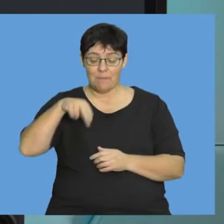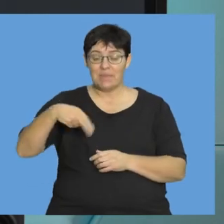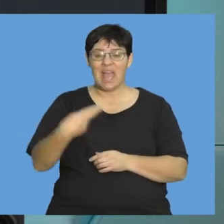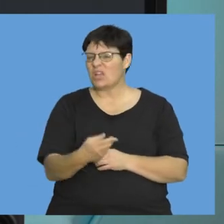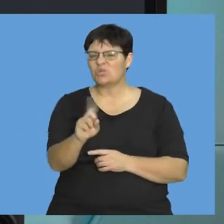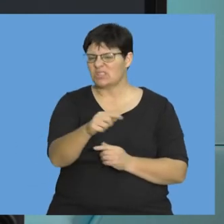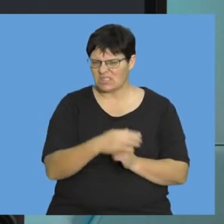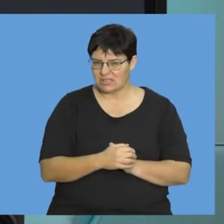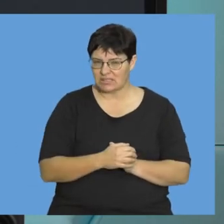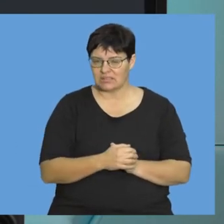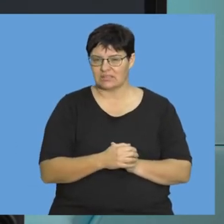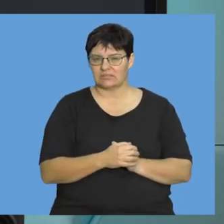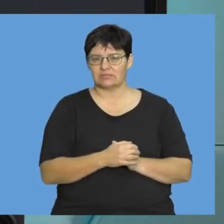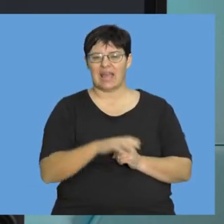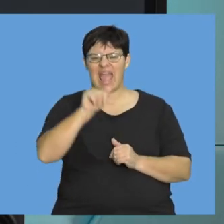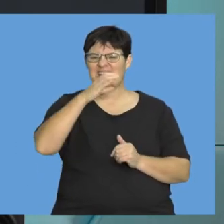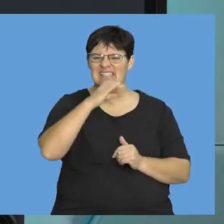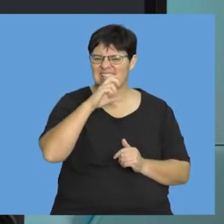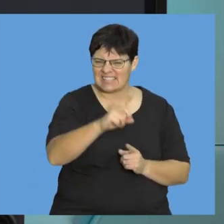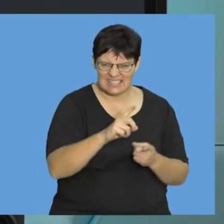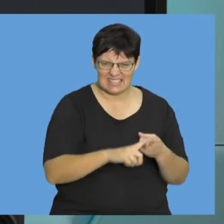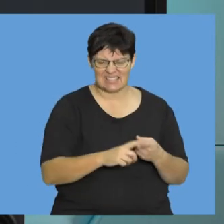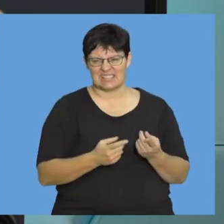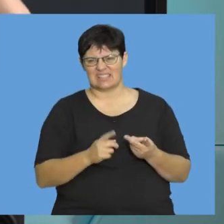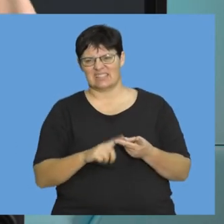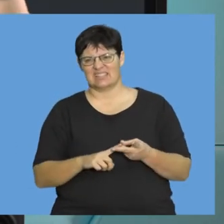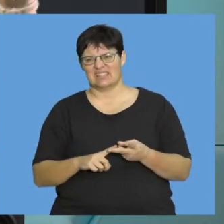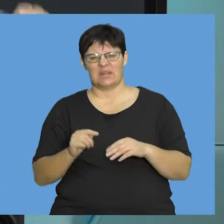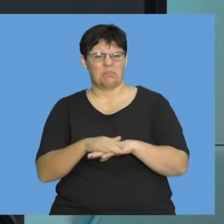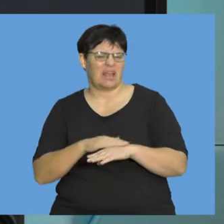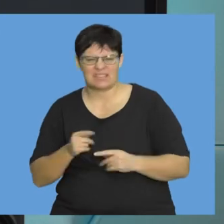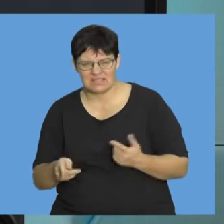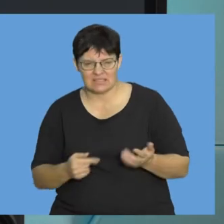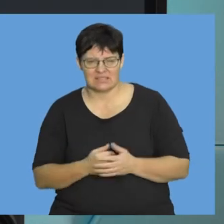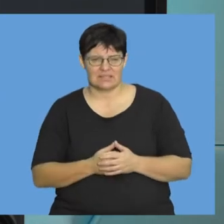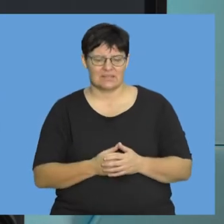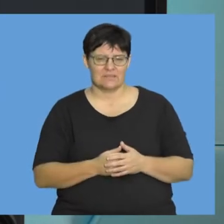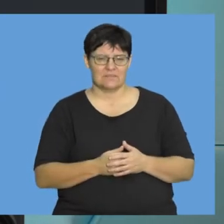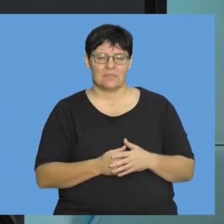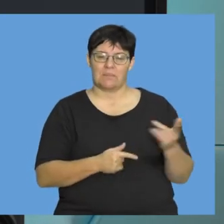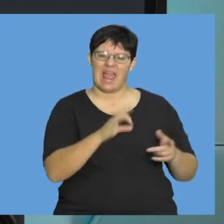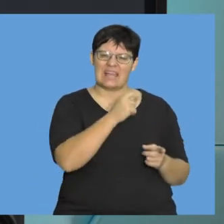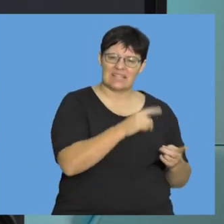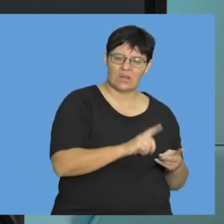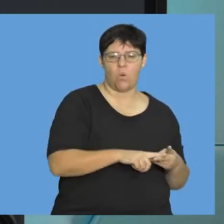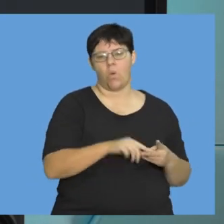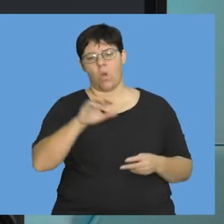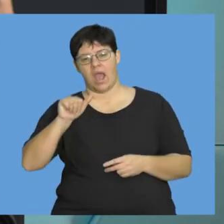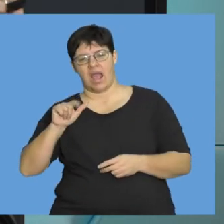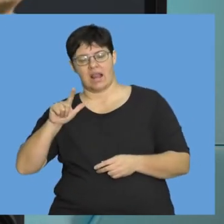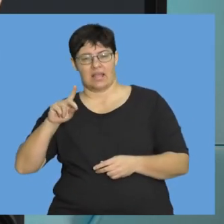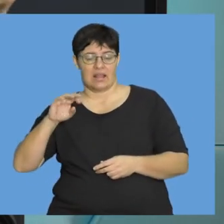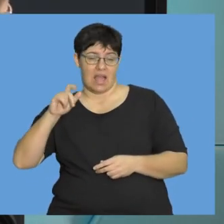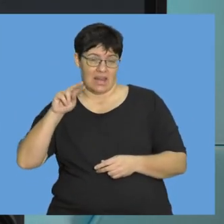temperature. pH, what is pH? pH is acid and, all right, bases. If something is an acid